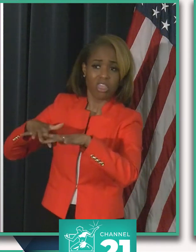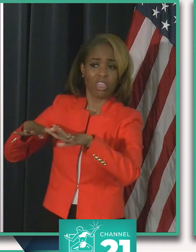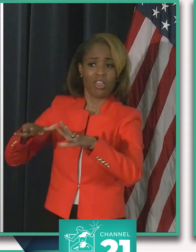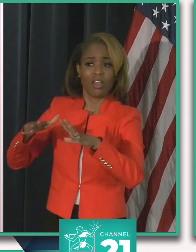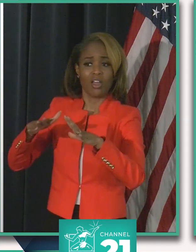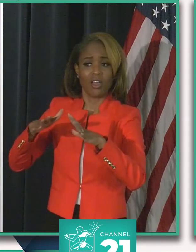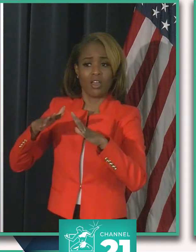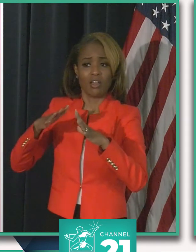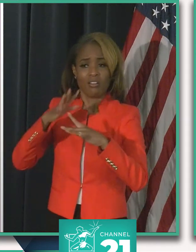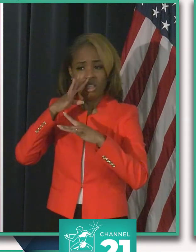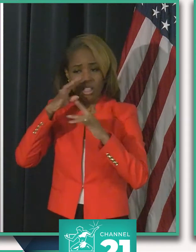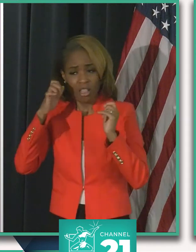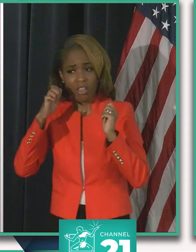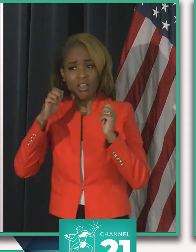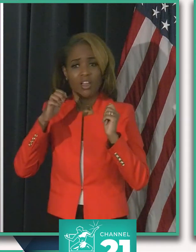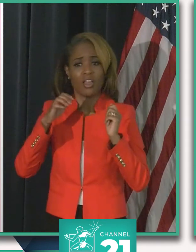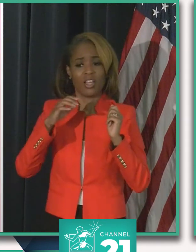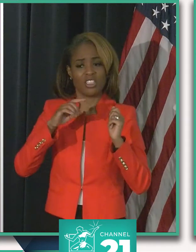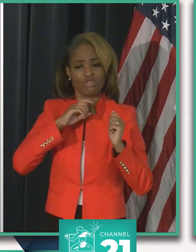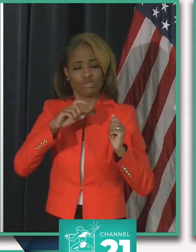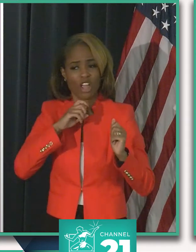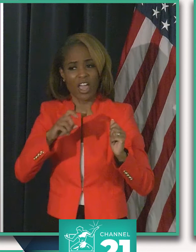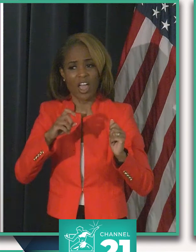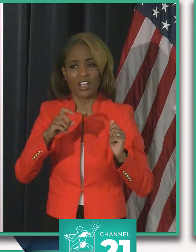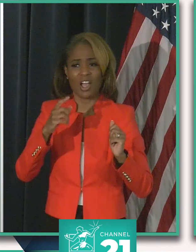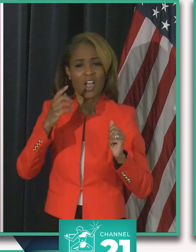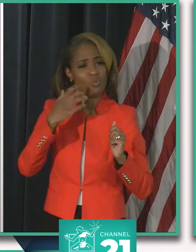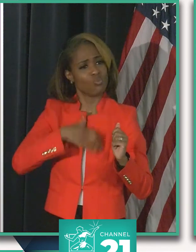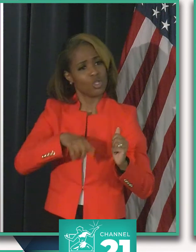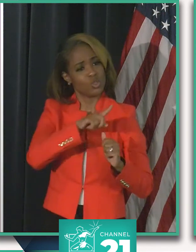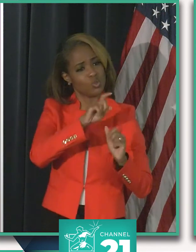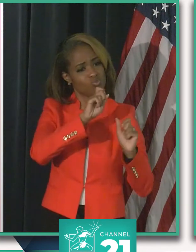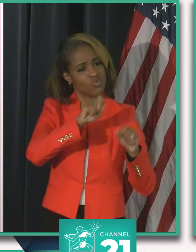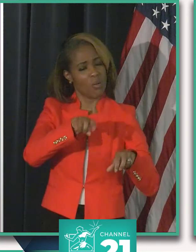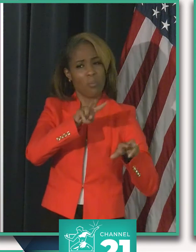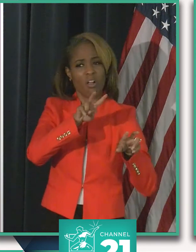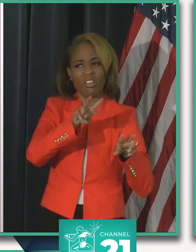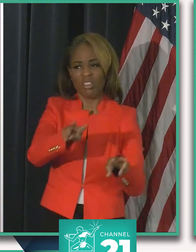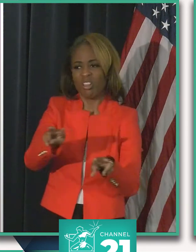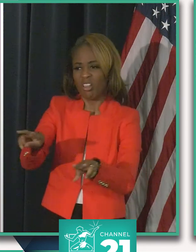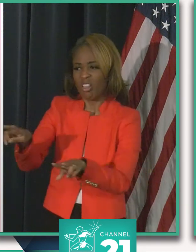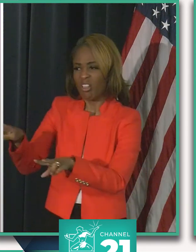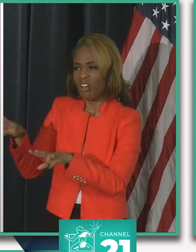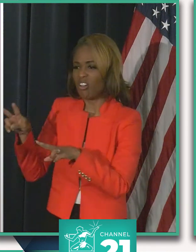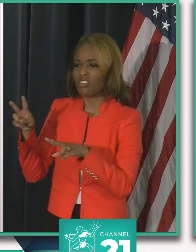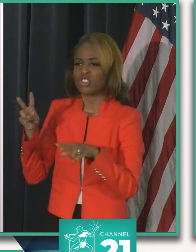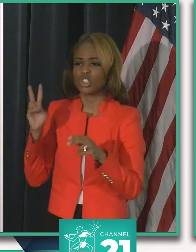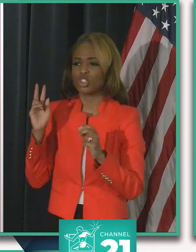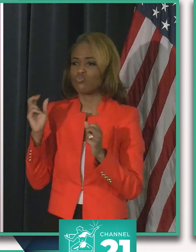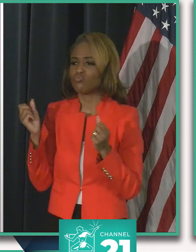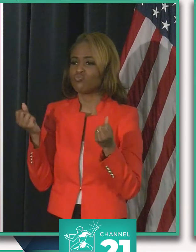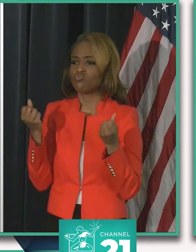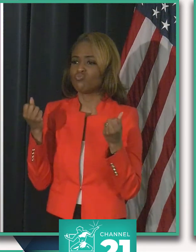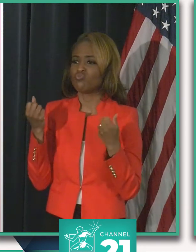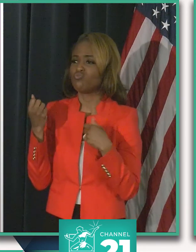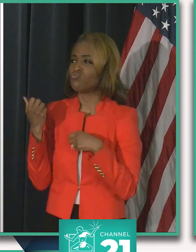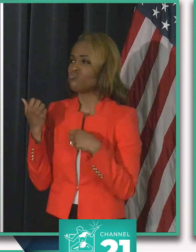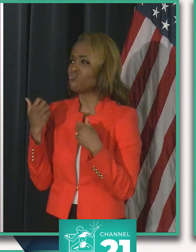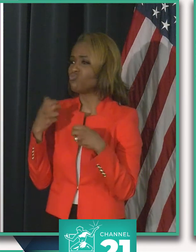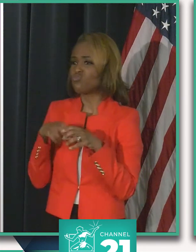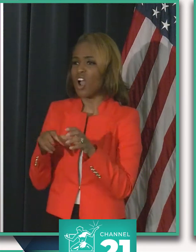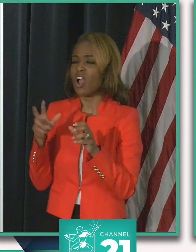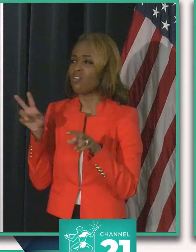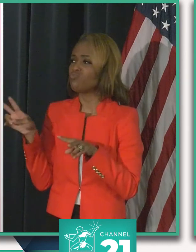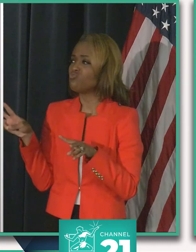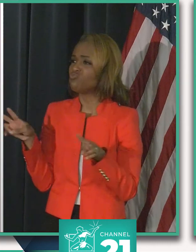constantly. I just wish you could come out and just take a look, just right around the neighborhood and look at the